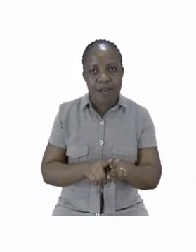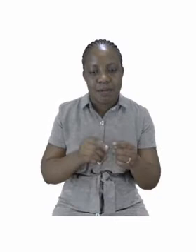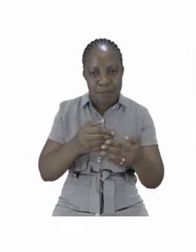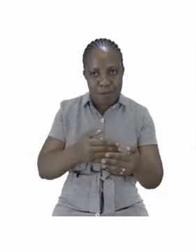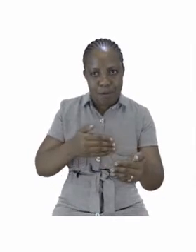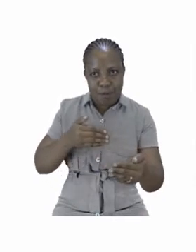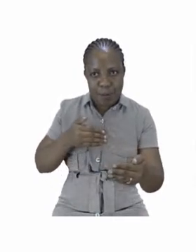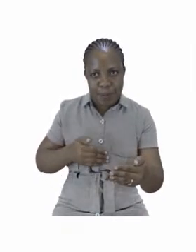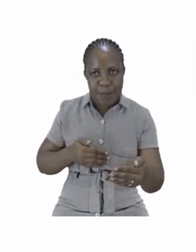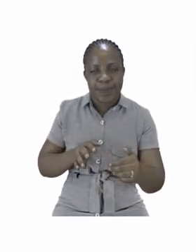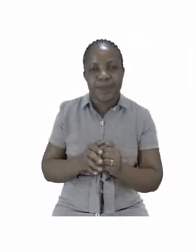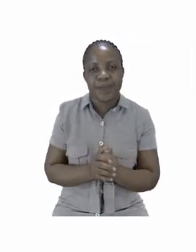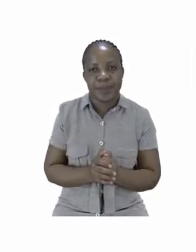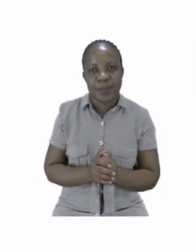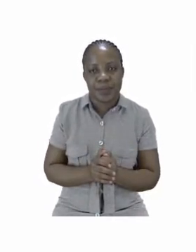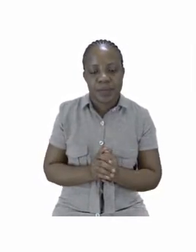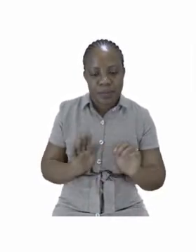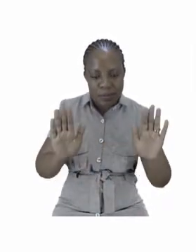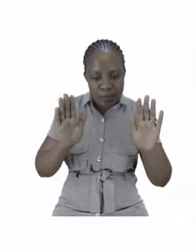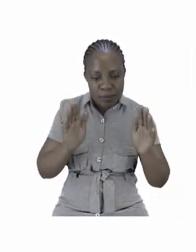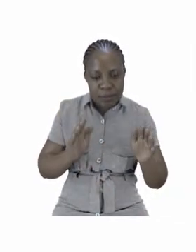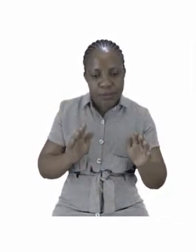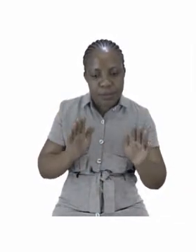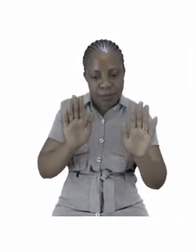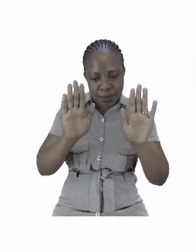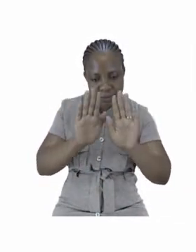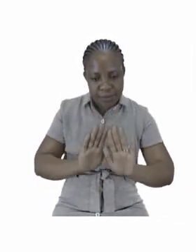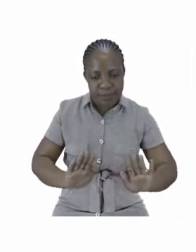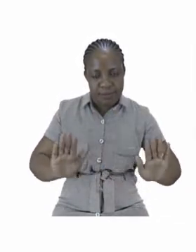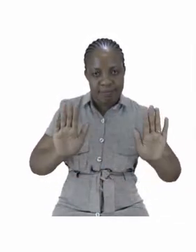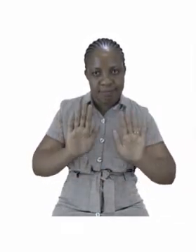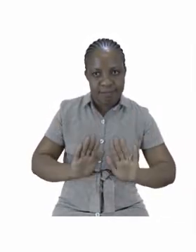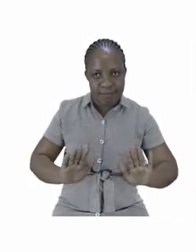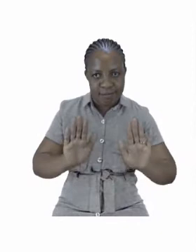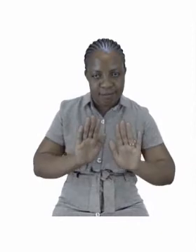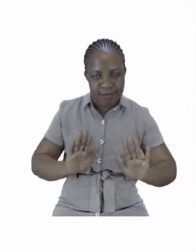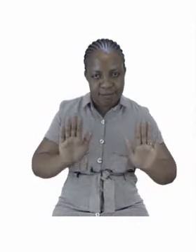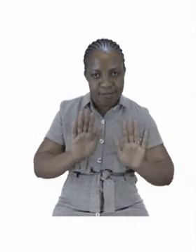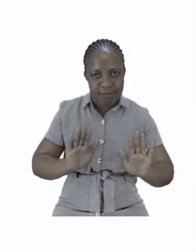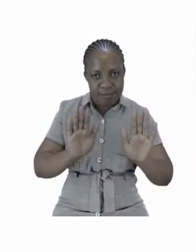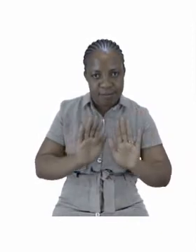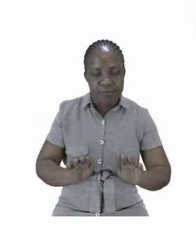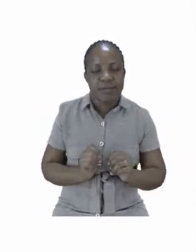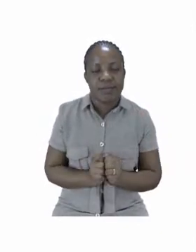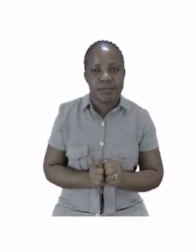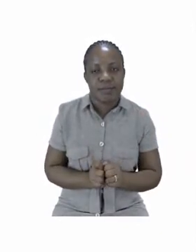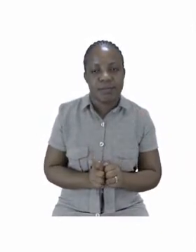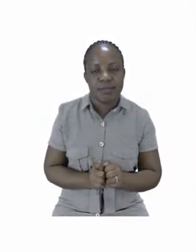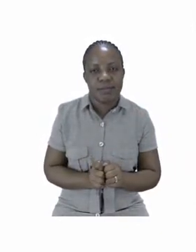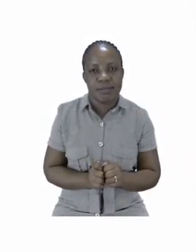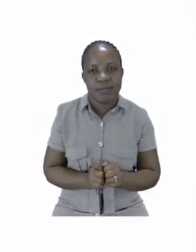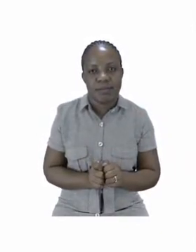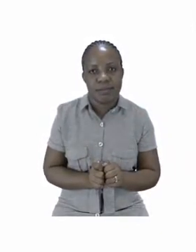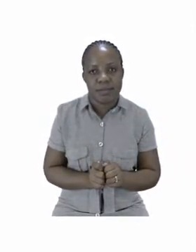are going to color all the body parts. The last thing you will do is get